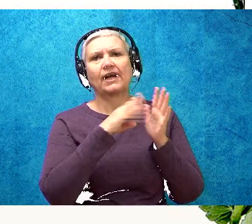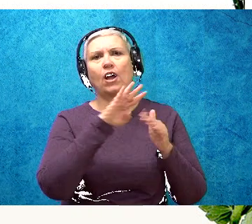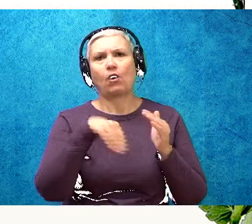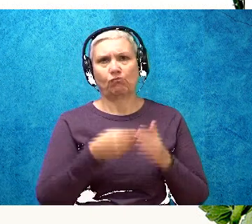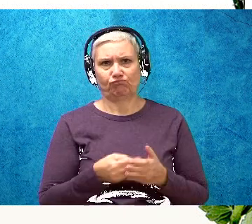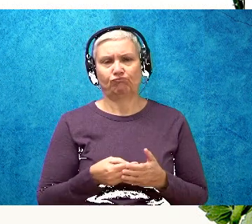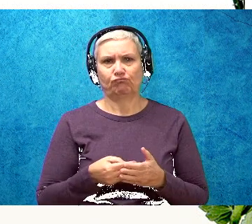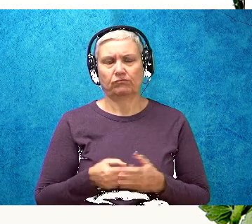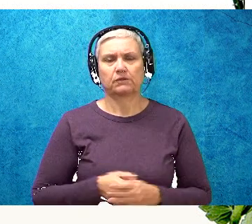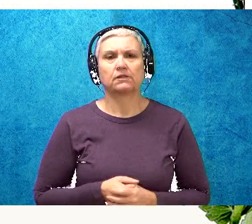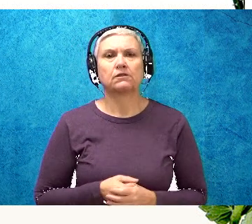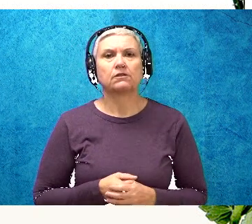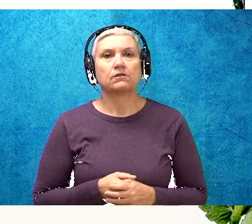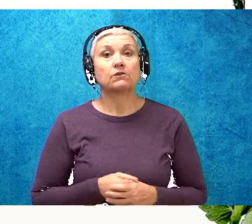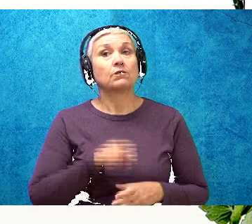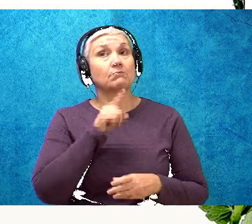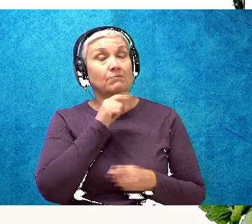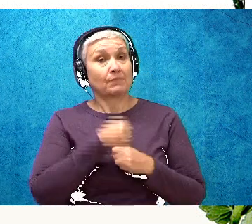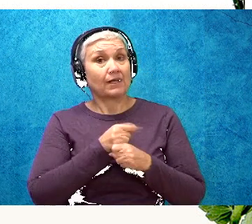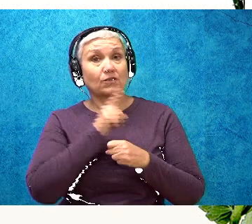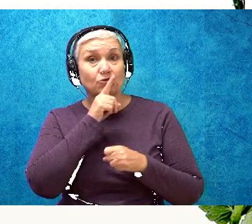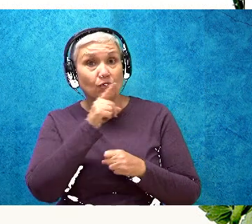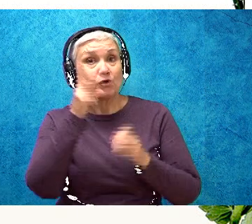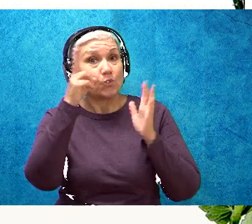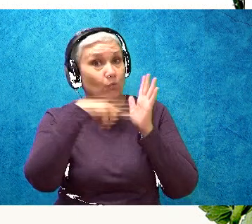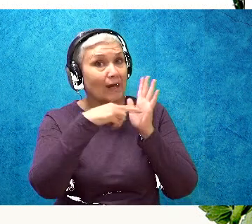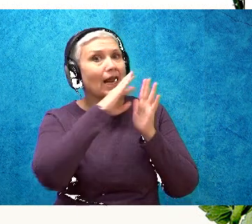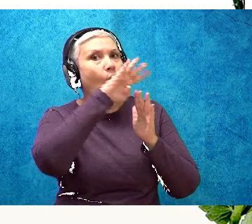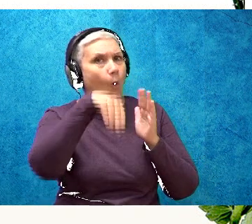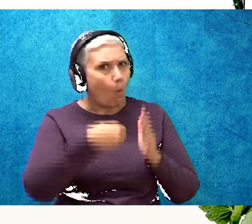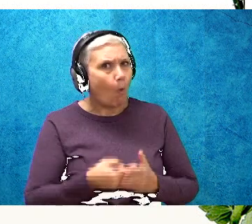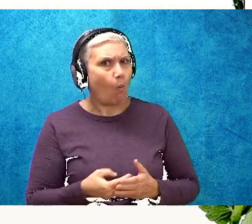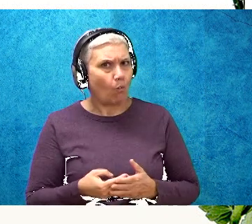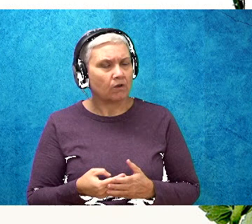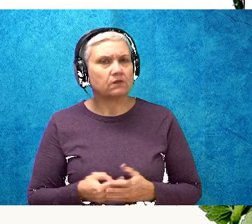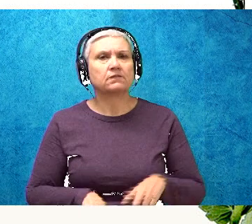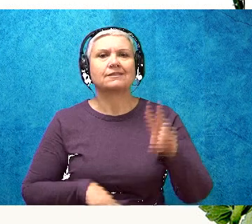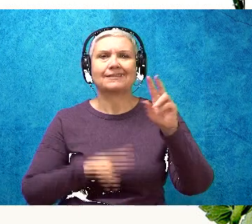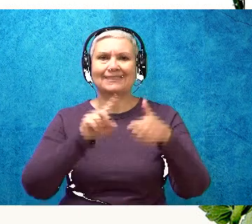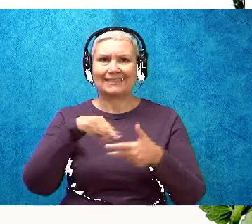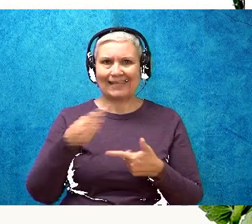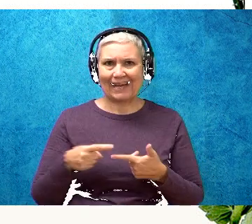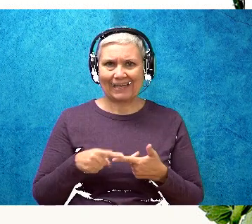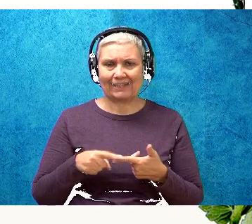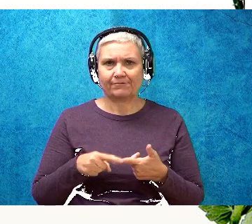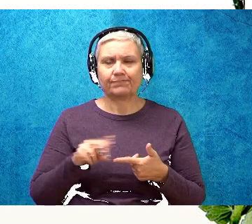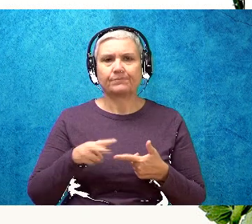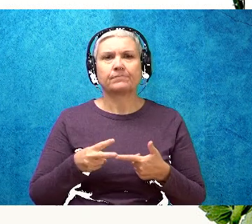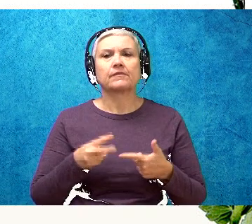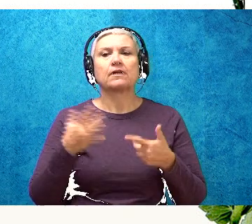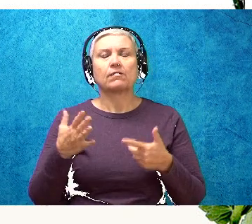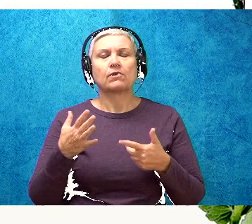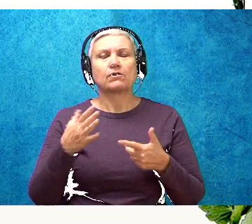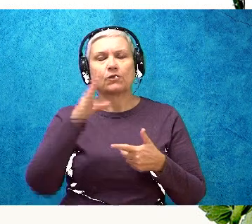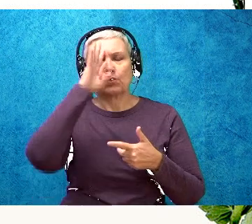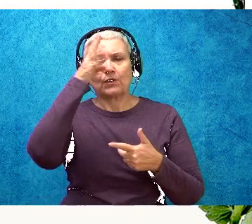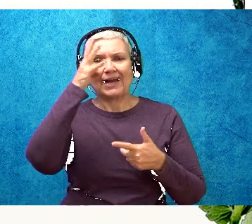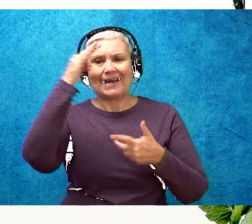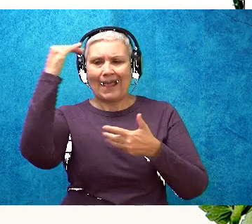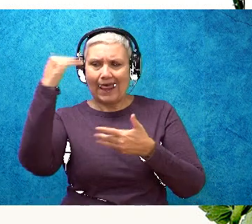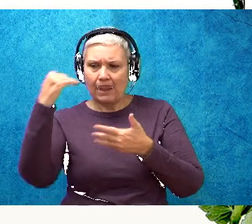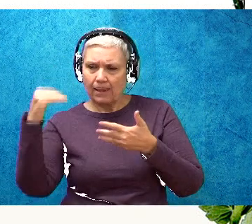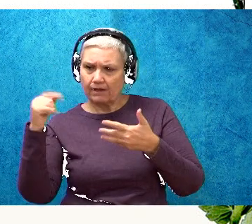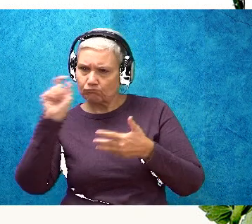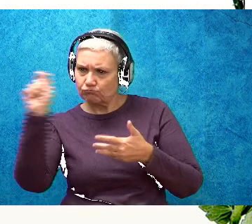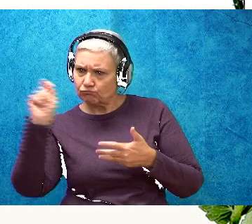going to happen. So make sure that you read the entire text. Secondly, you need to create a list of topics.